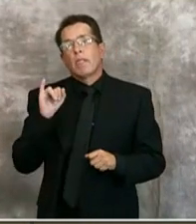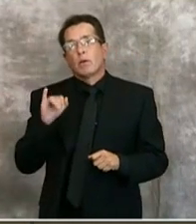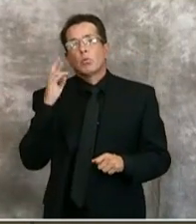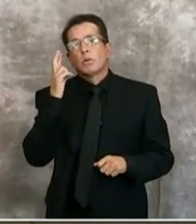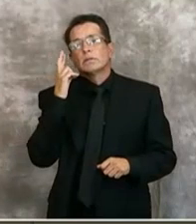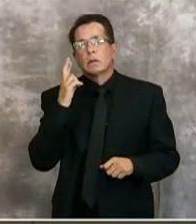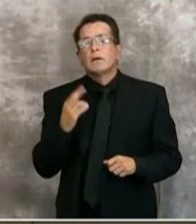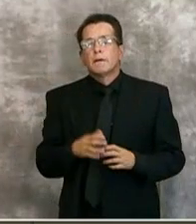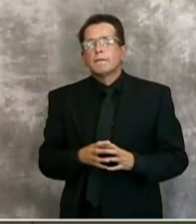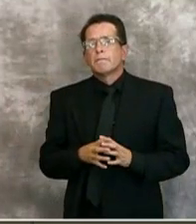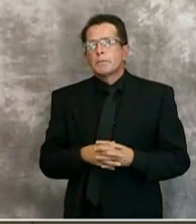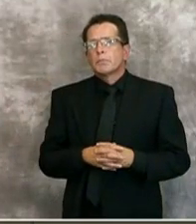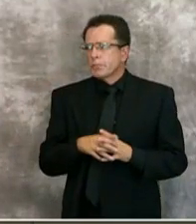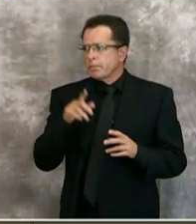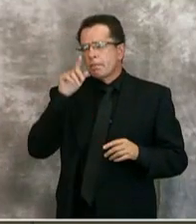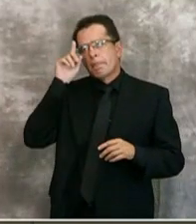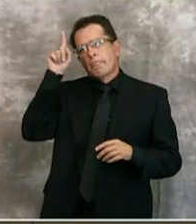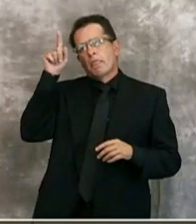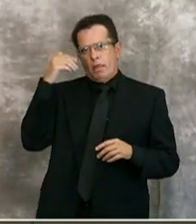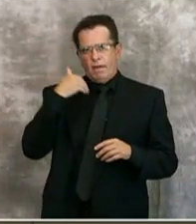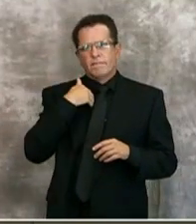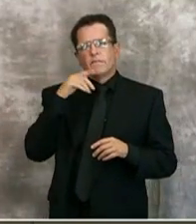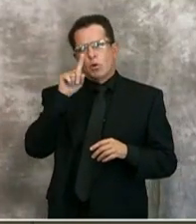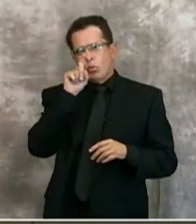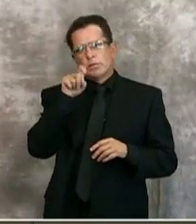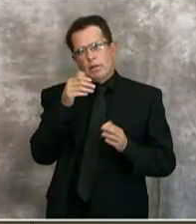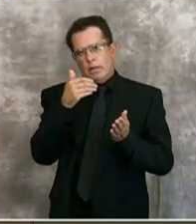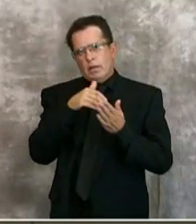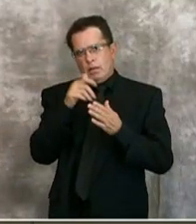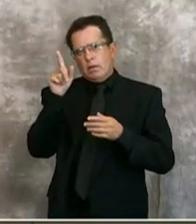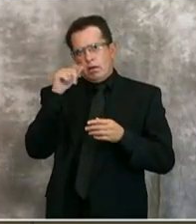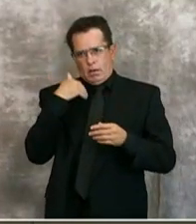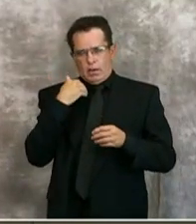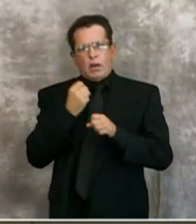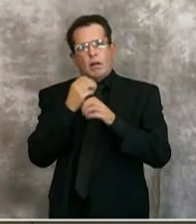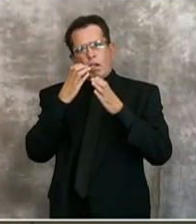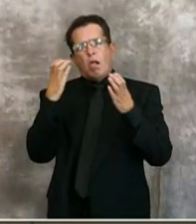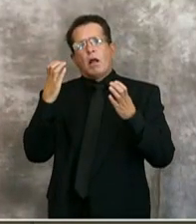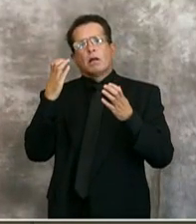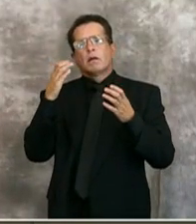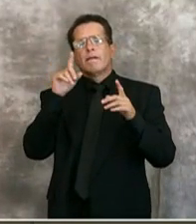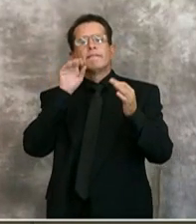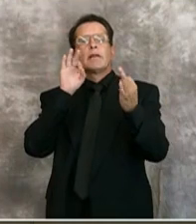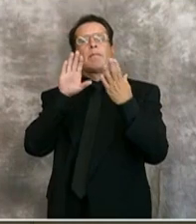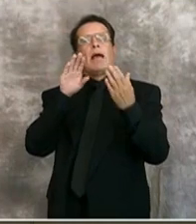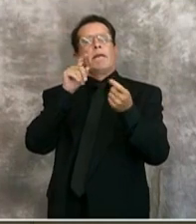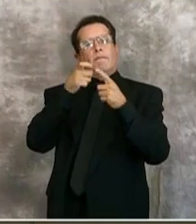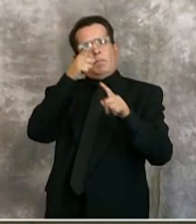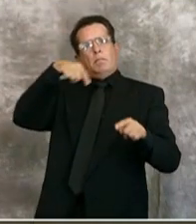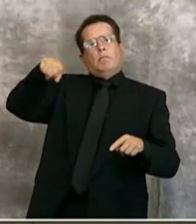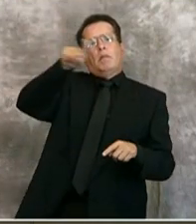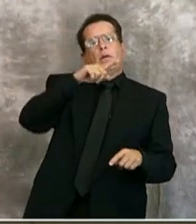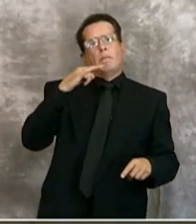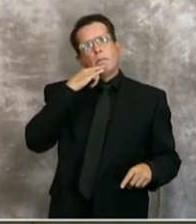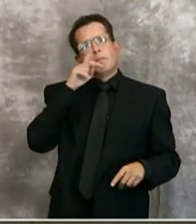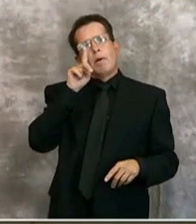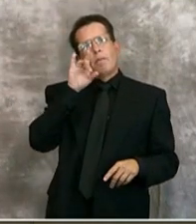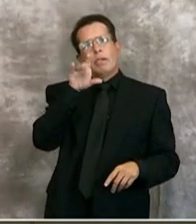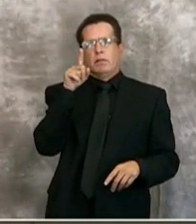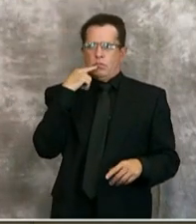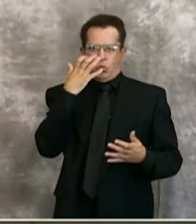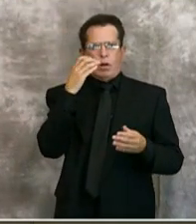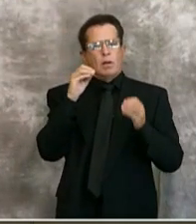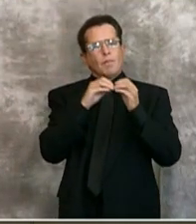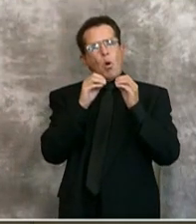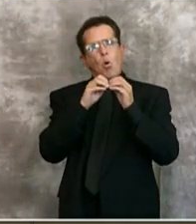You know, I've gotten a lot of feedback from folks in the public in recent weeks and months, just really desiring more information